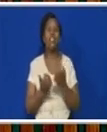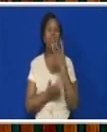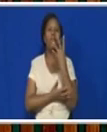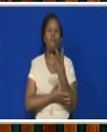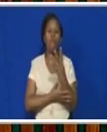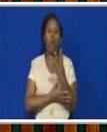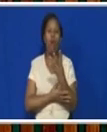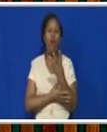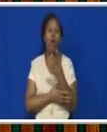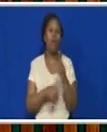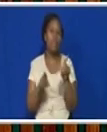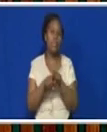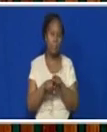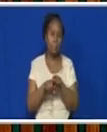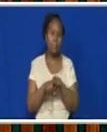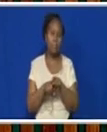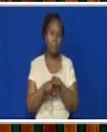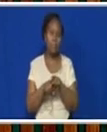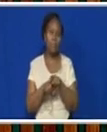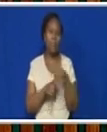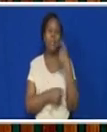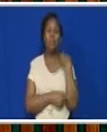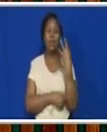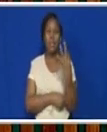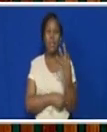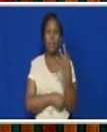4 of those measures. Number 3,